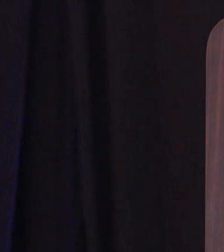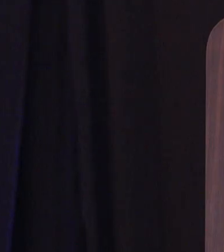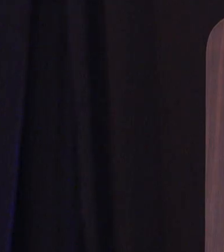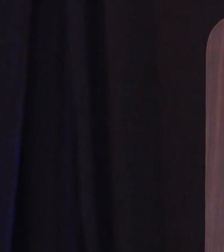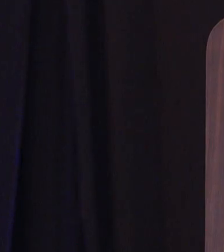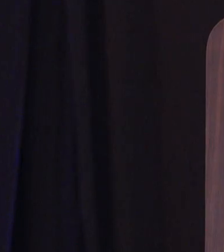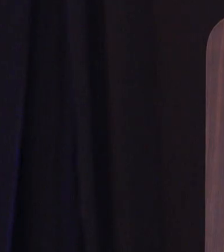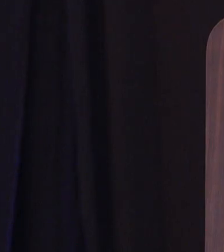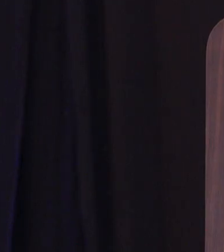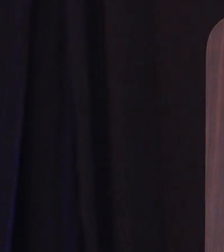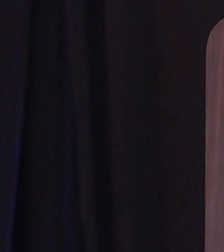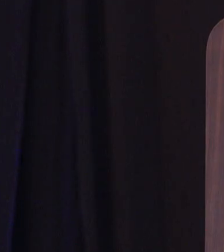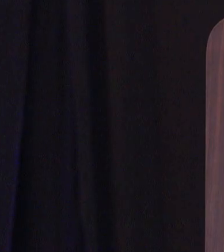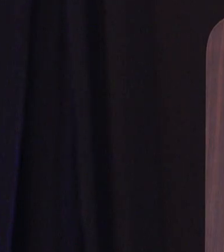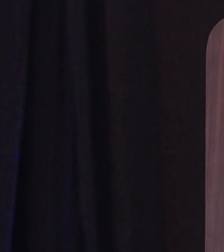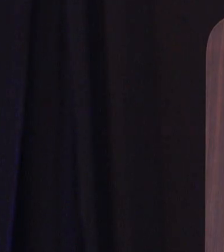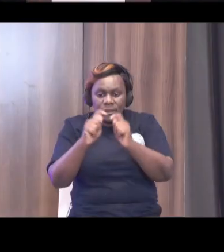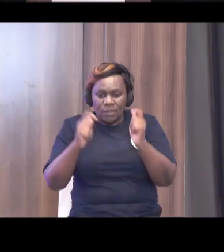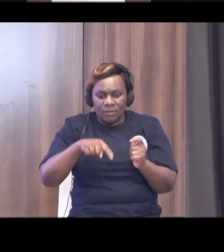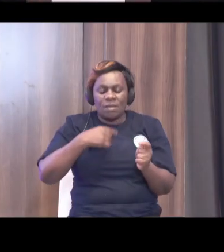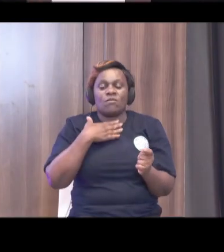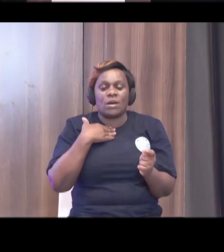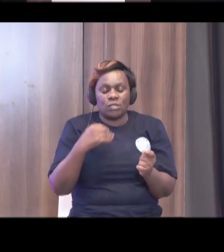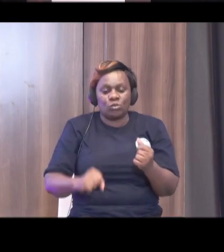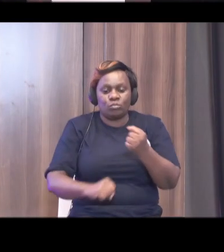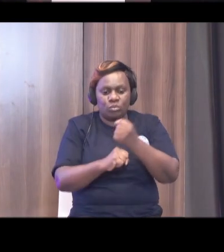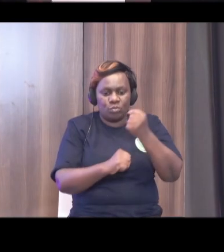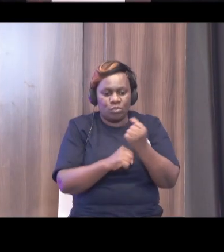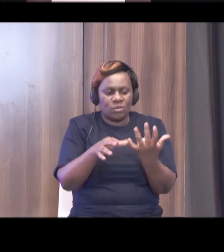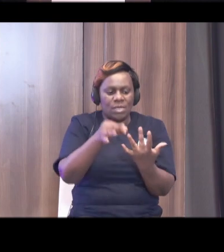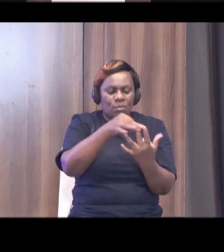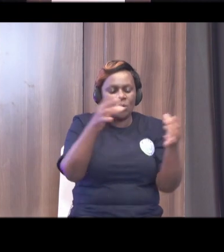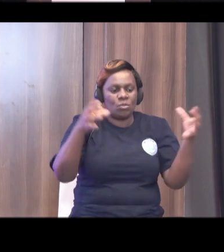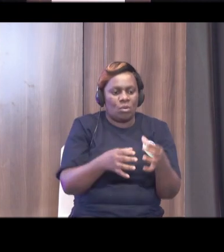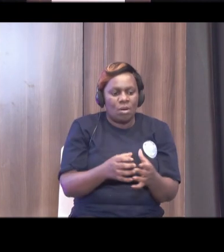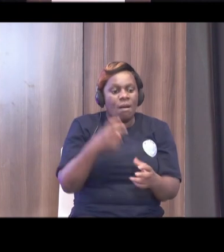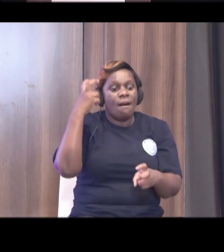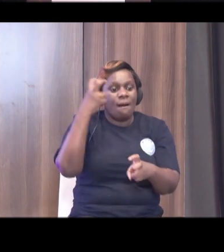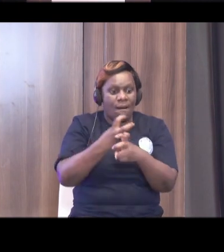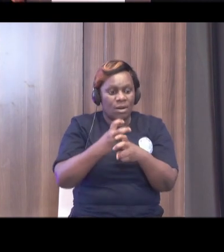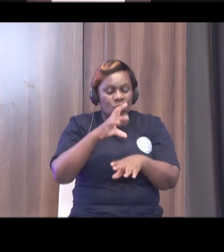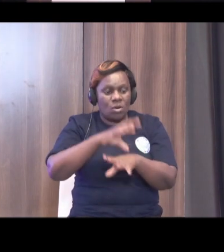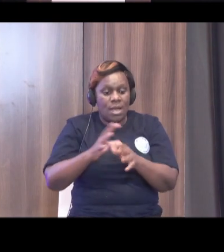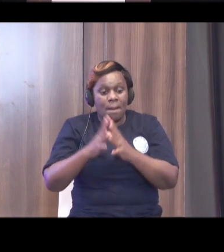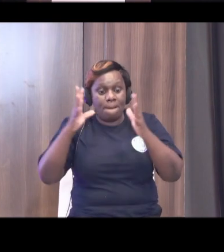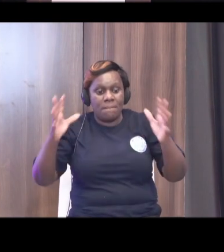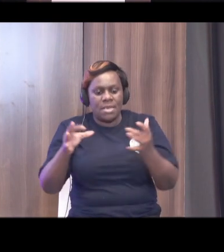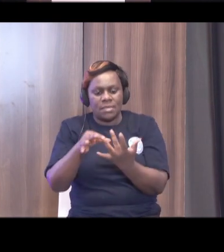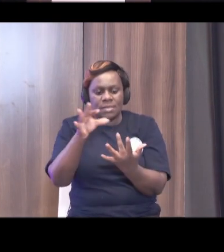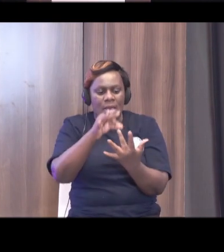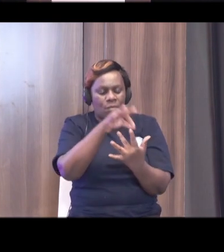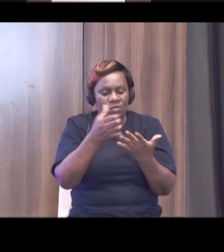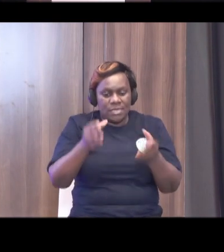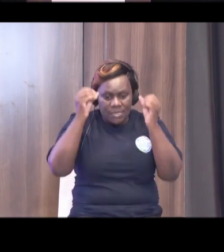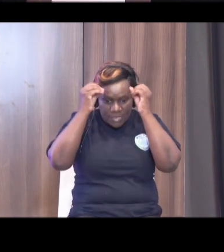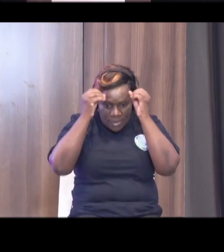minor serotypes, which were the ones that we wanted to boost in sample size. So it's hard to get large sizes for these kind of